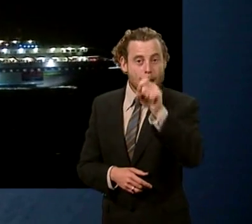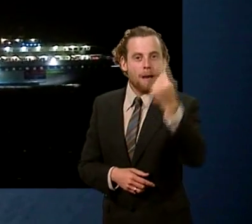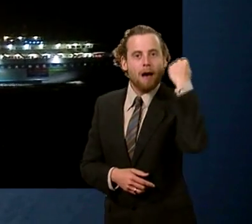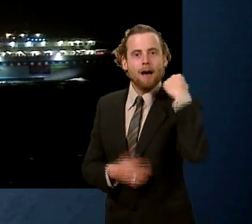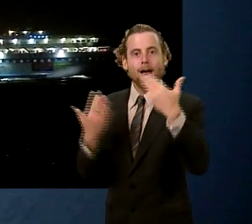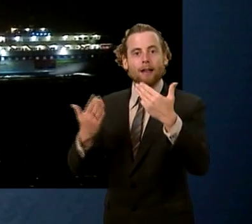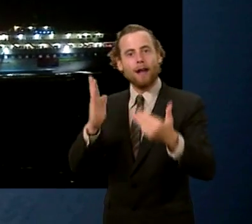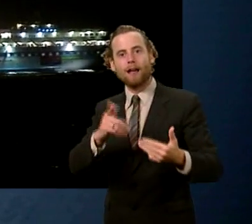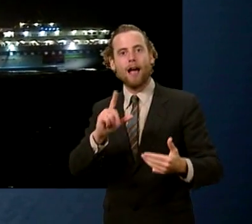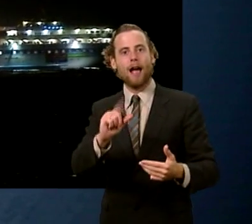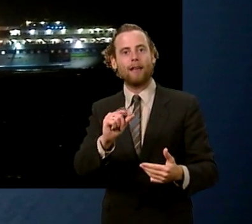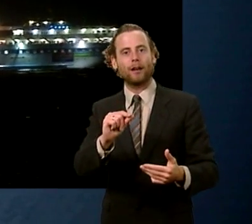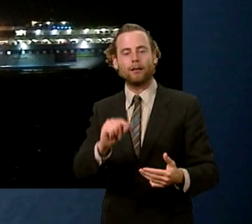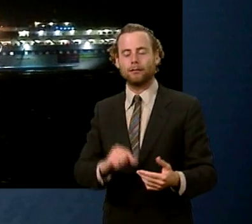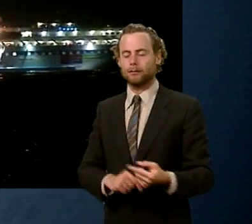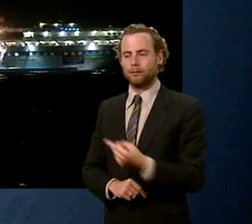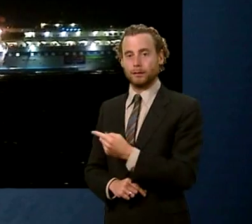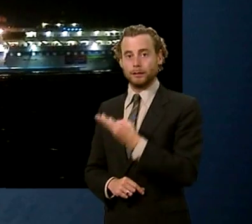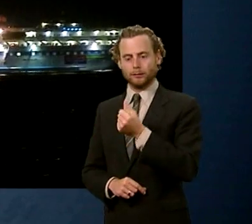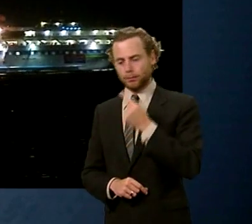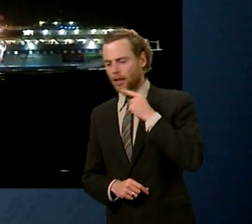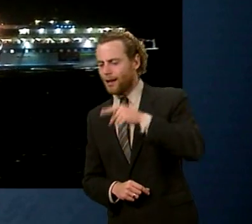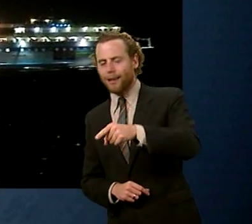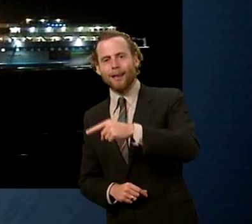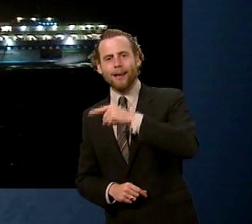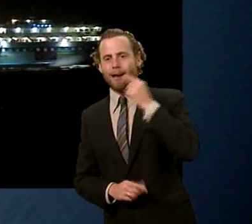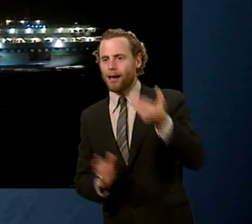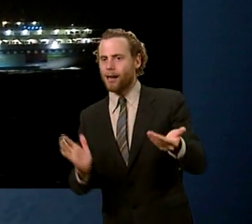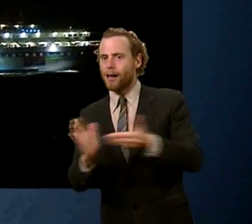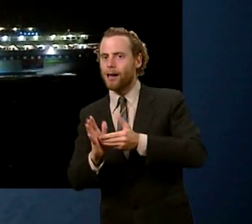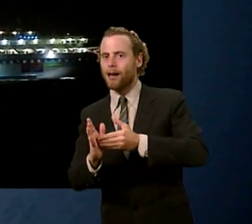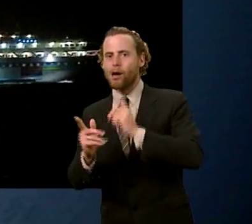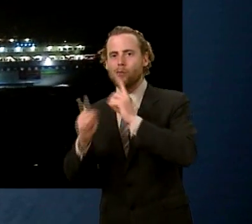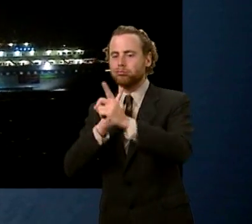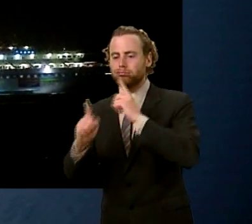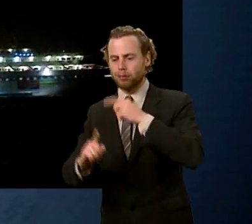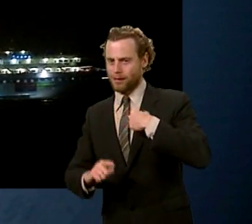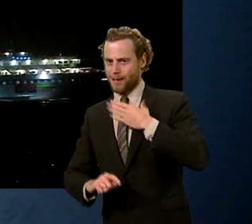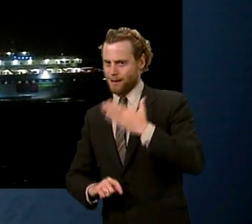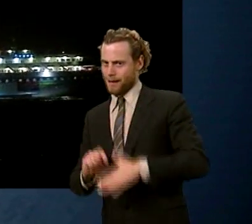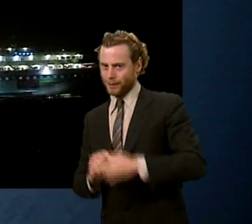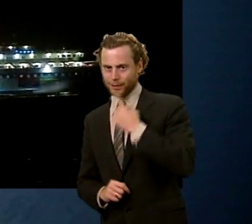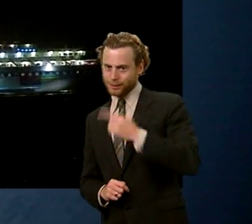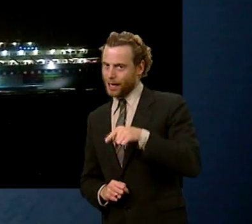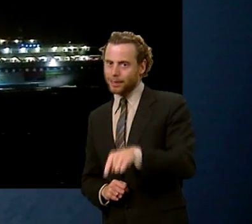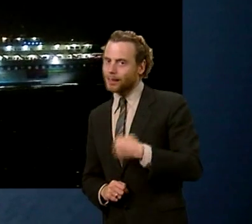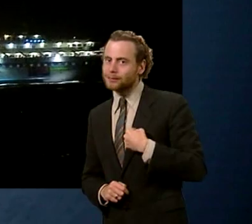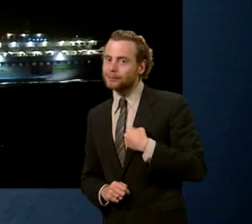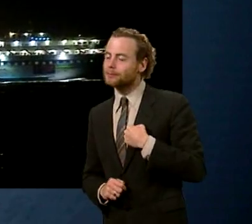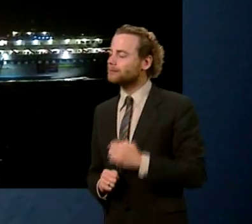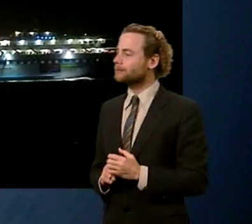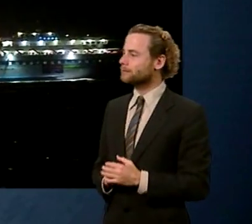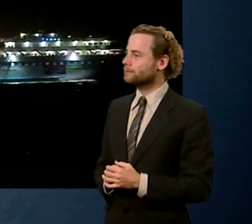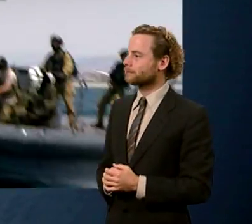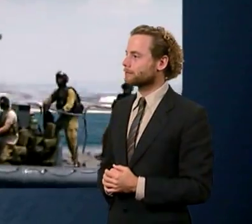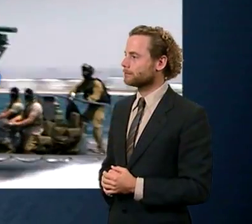recording's authenticity has provoked controversy. The flotilla's organizers insist they did not hear these comments being made.